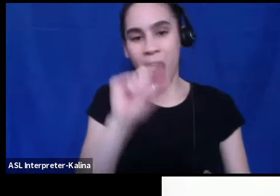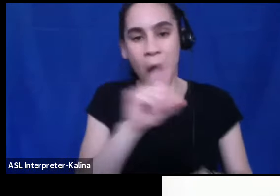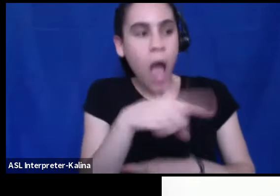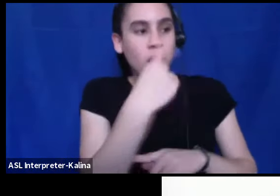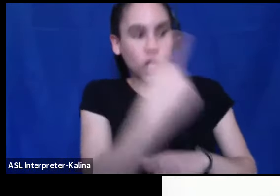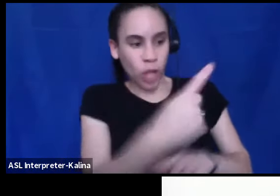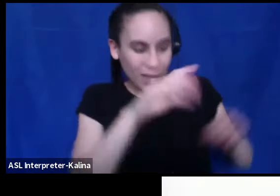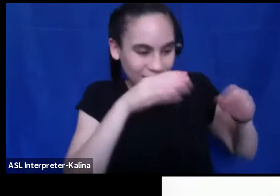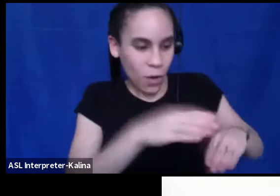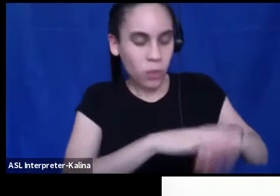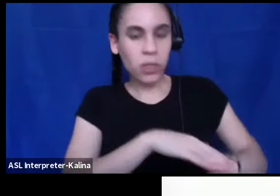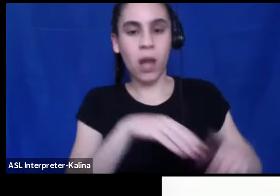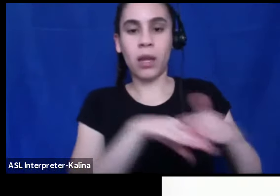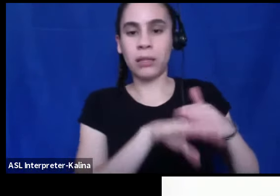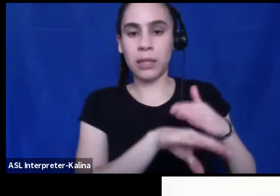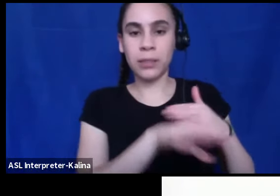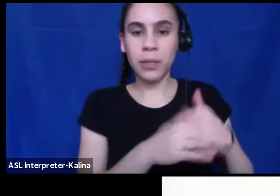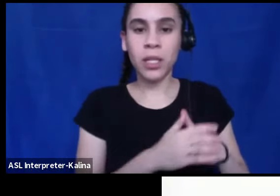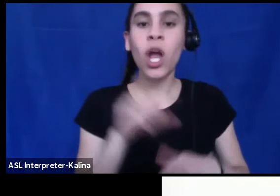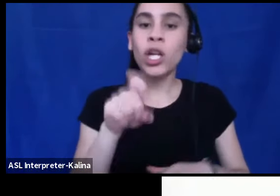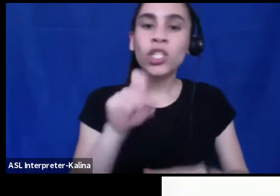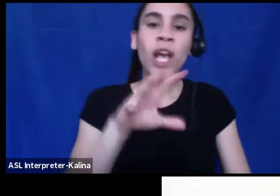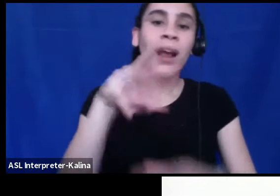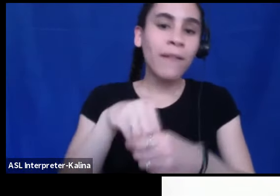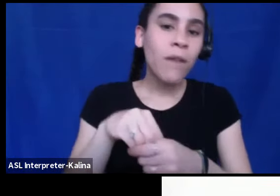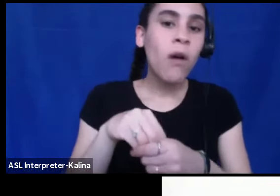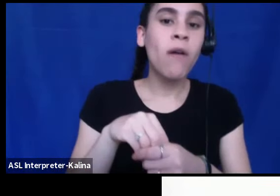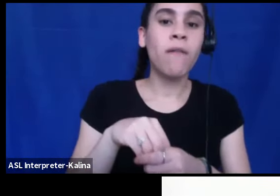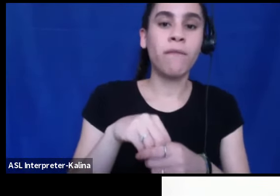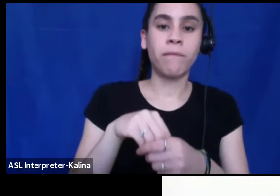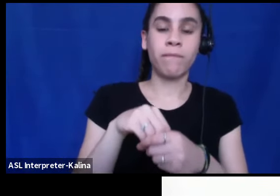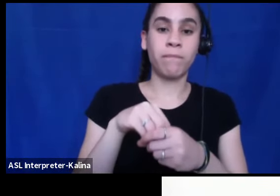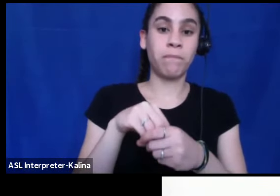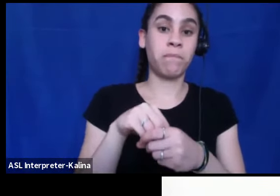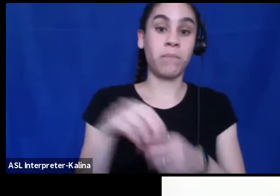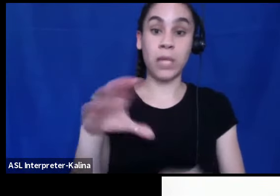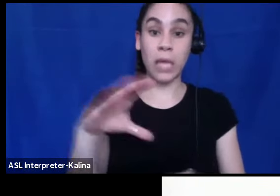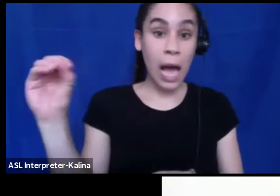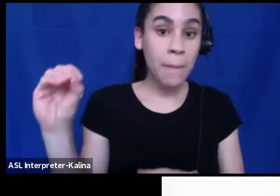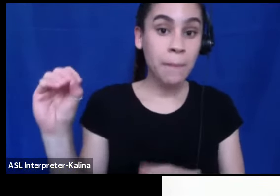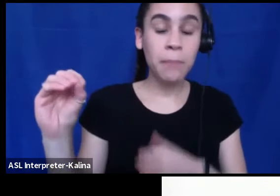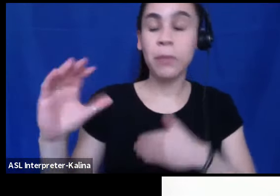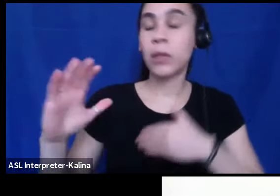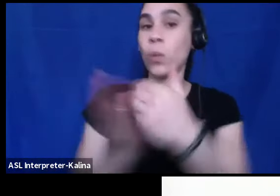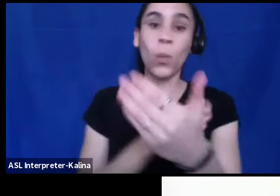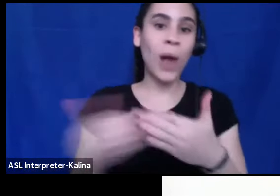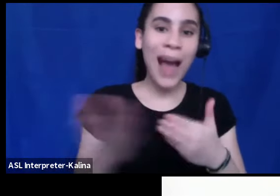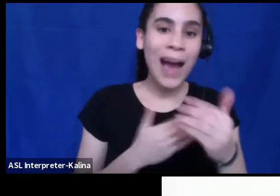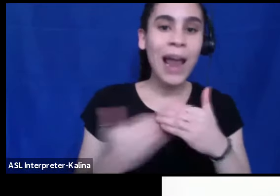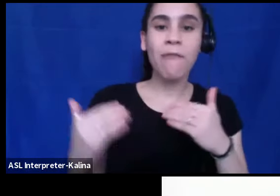accessibility. They should be a part of your company doing whatever that may be, right?